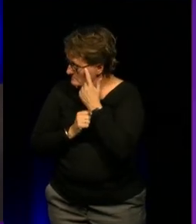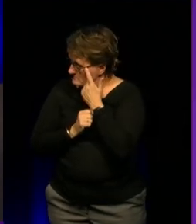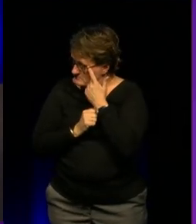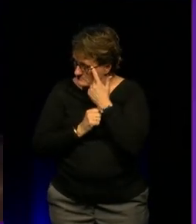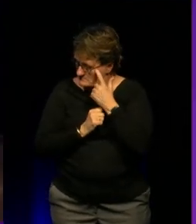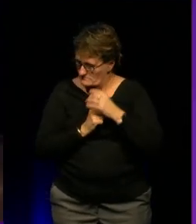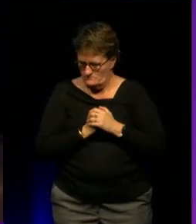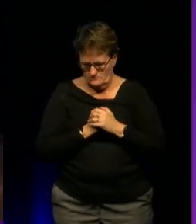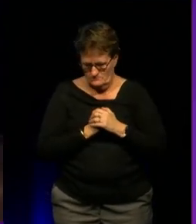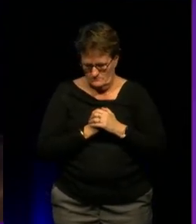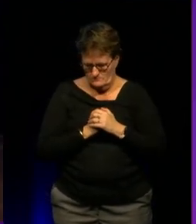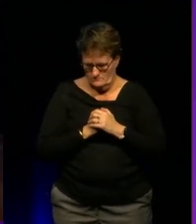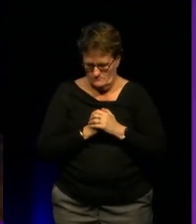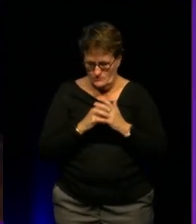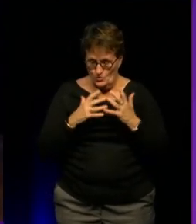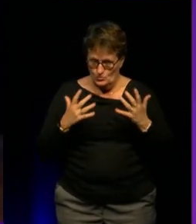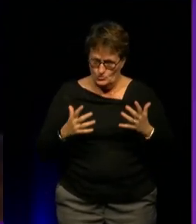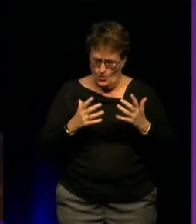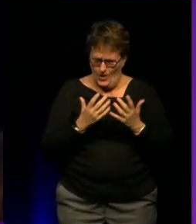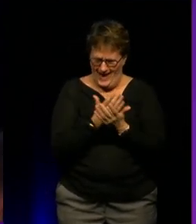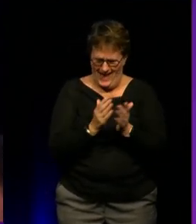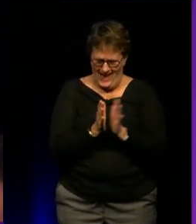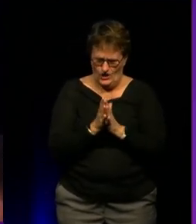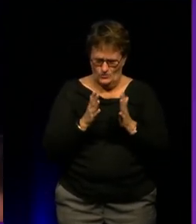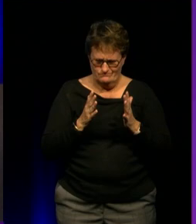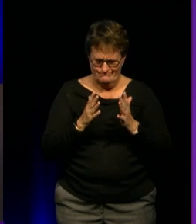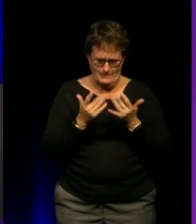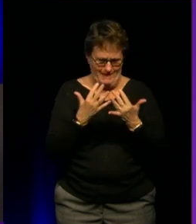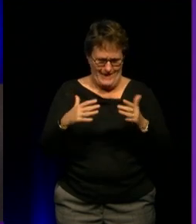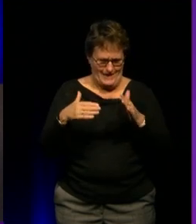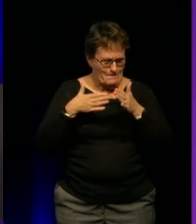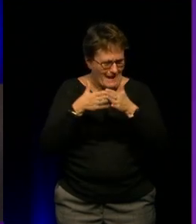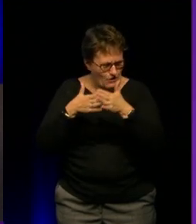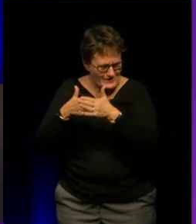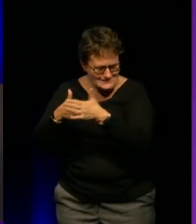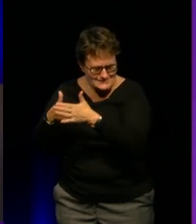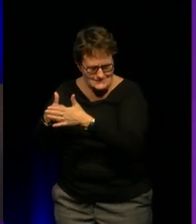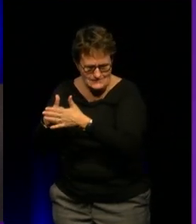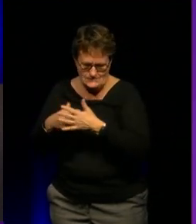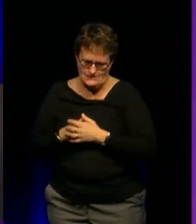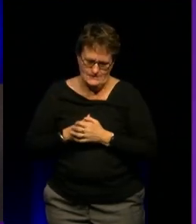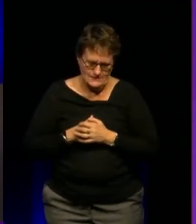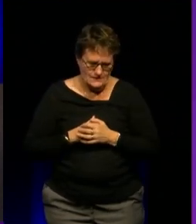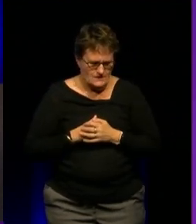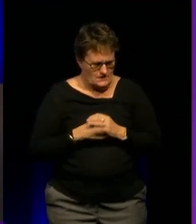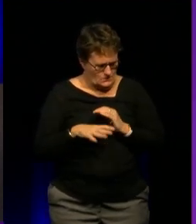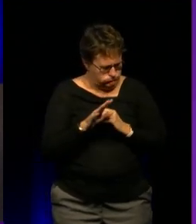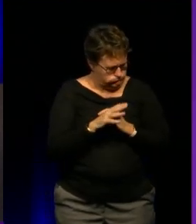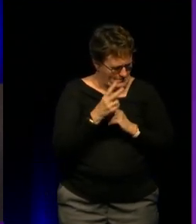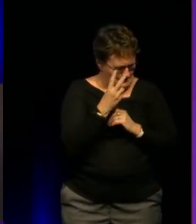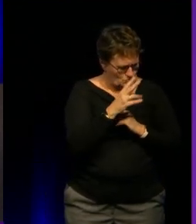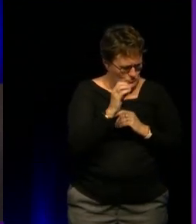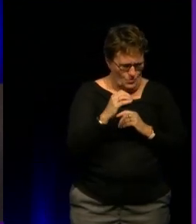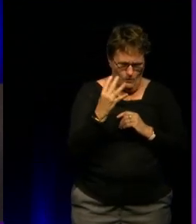what made you push through it? Oh gosh, there was one point when it was very bad in about